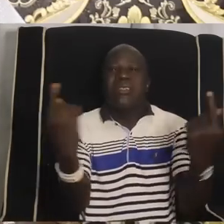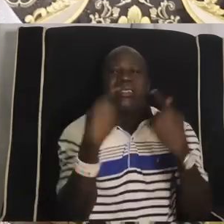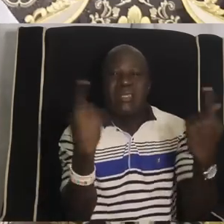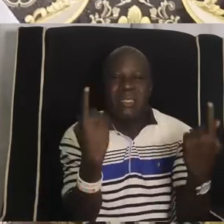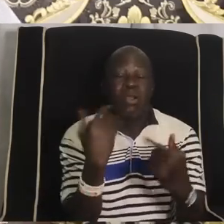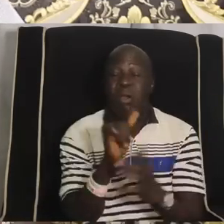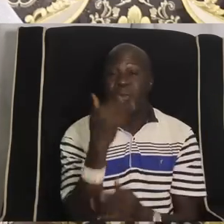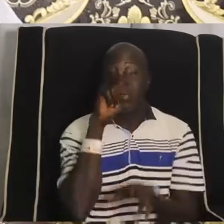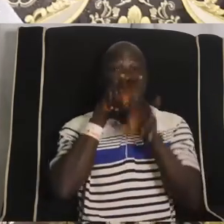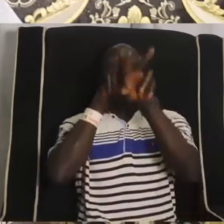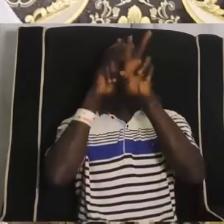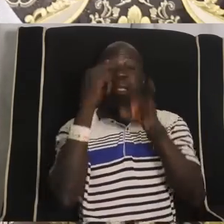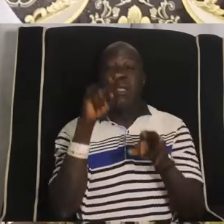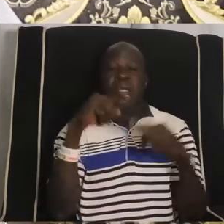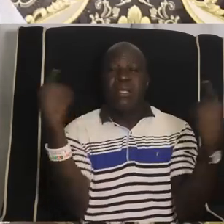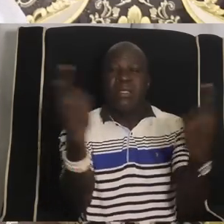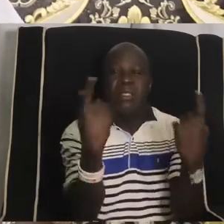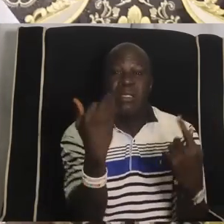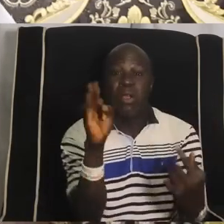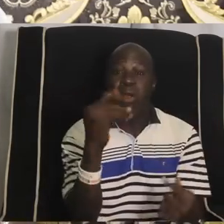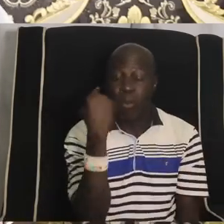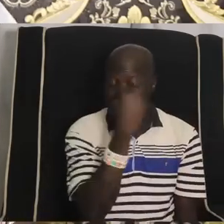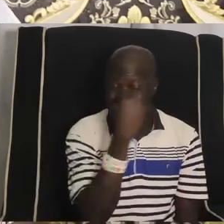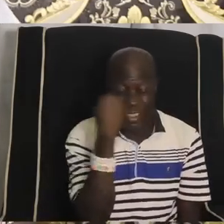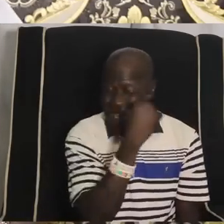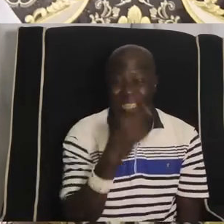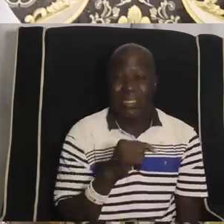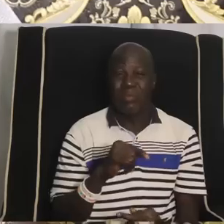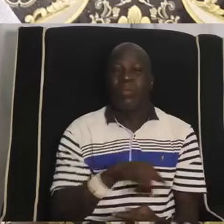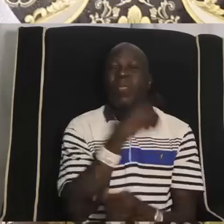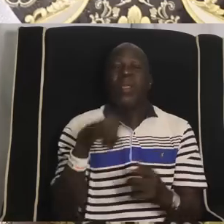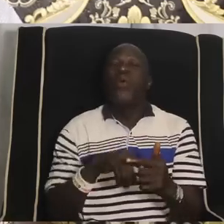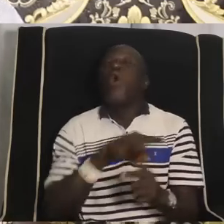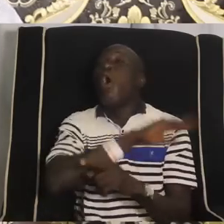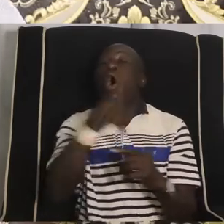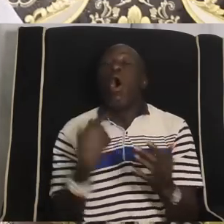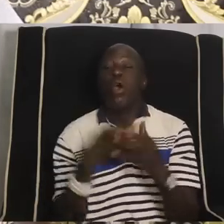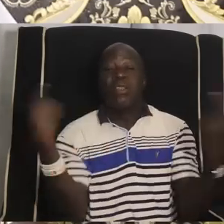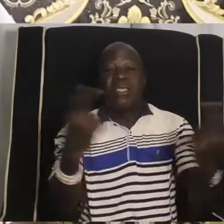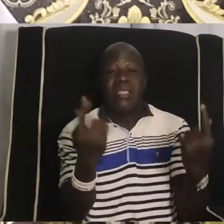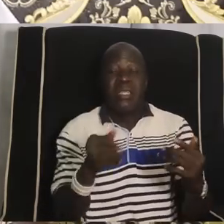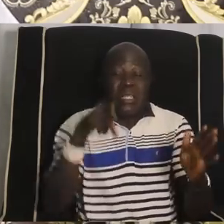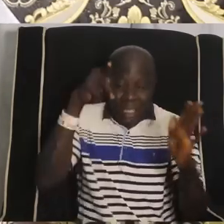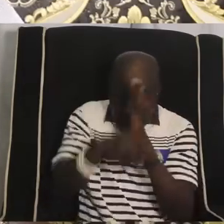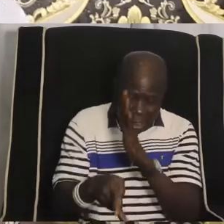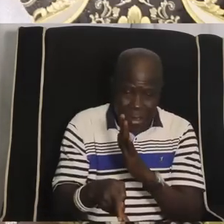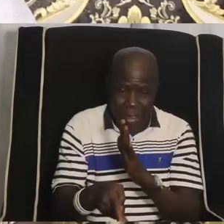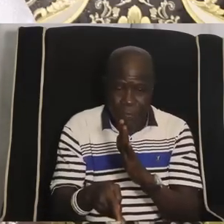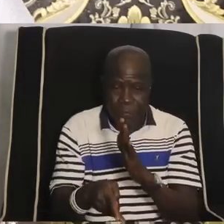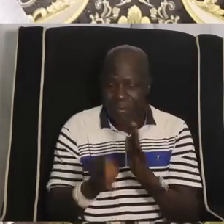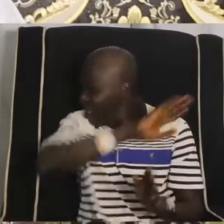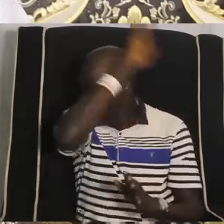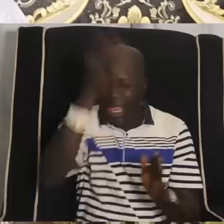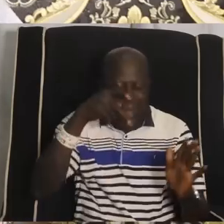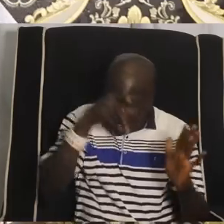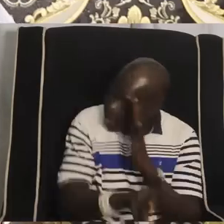call sin of sight. Ese iwoju. Sin of sight. Gbogbo ese mo pa yan ni. All sin leads to destruction. Ki de pa